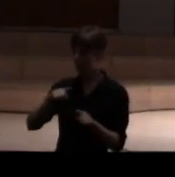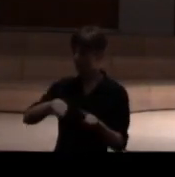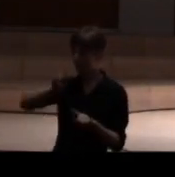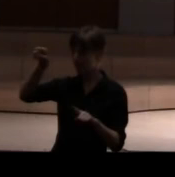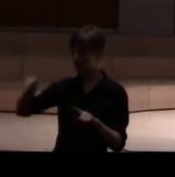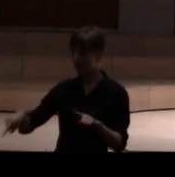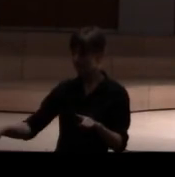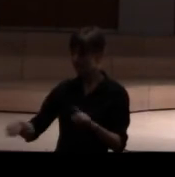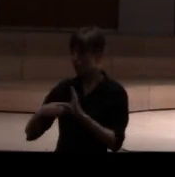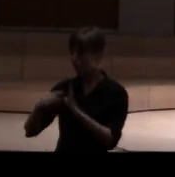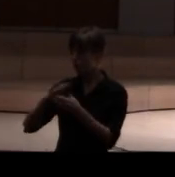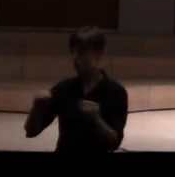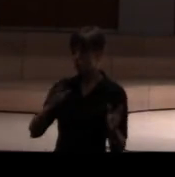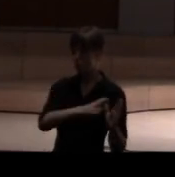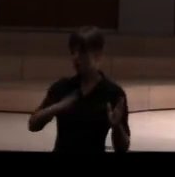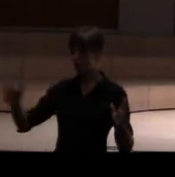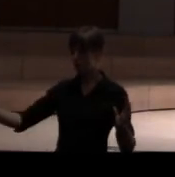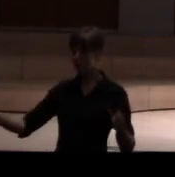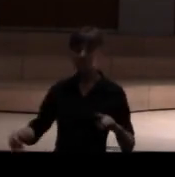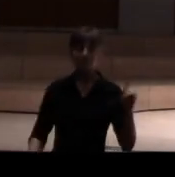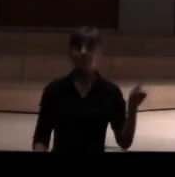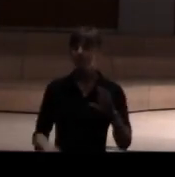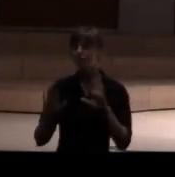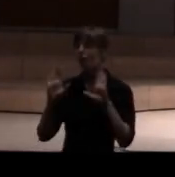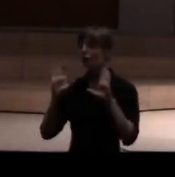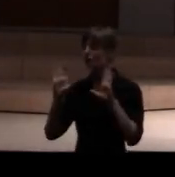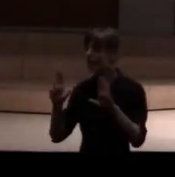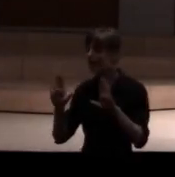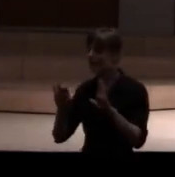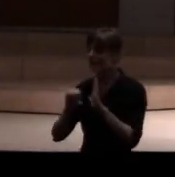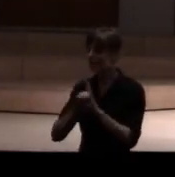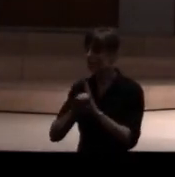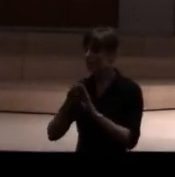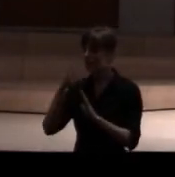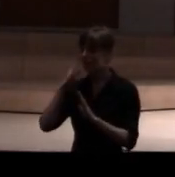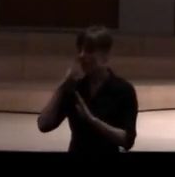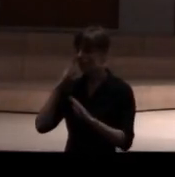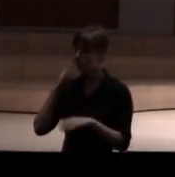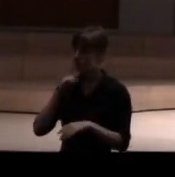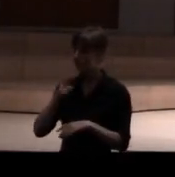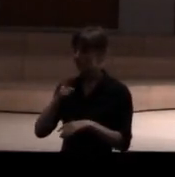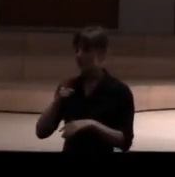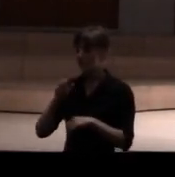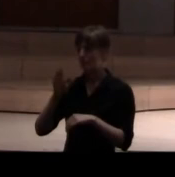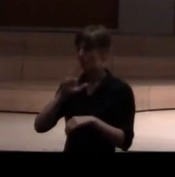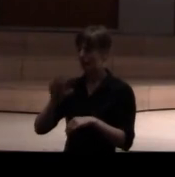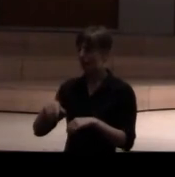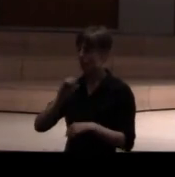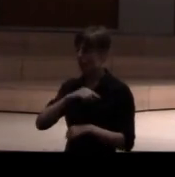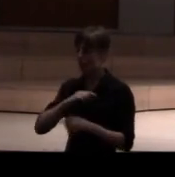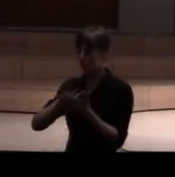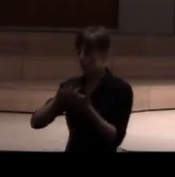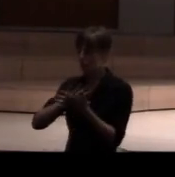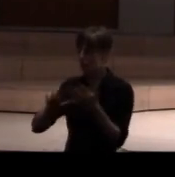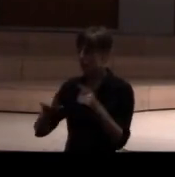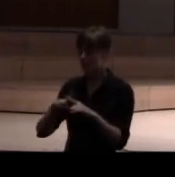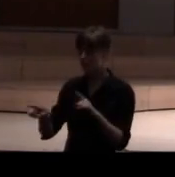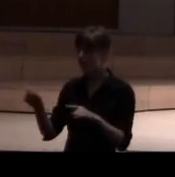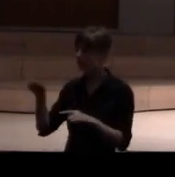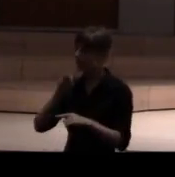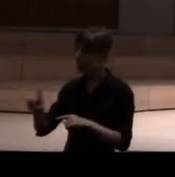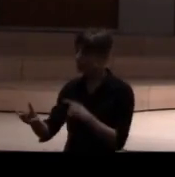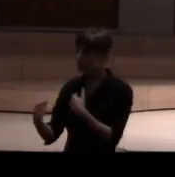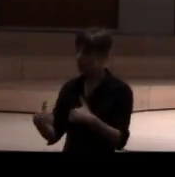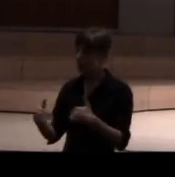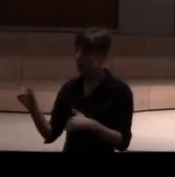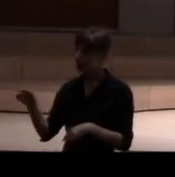example, and Eva has a webcam and a microphone and screen sharing, and this is an 8-year-old girl. Now, I find this really awesome because when I was 8 years